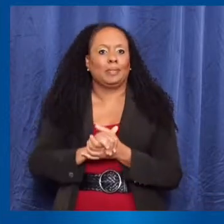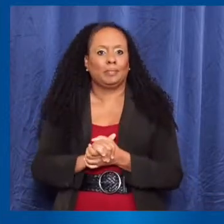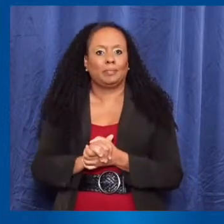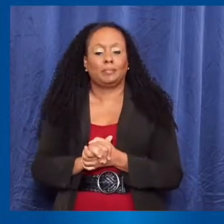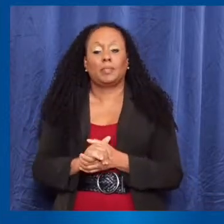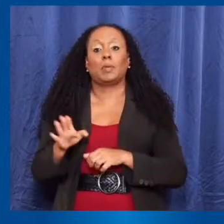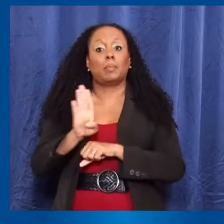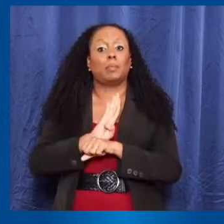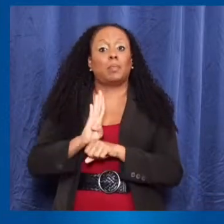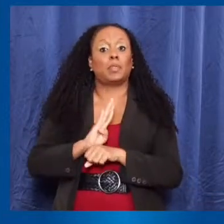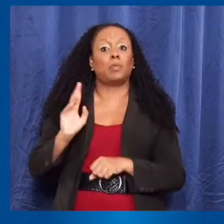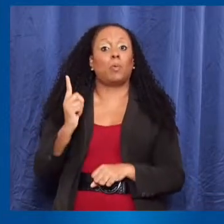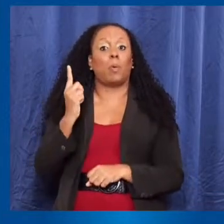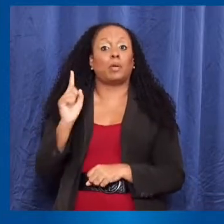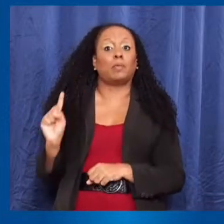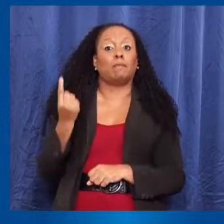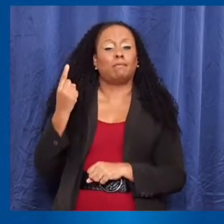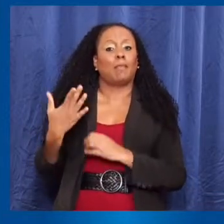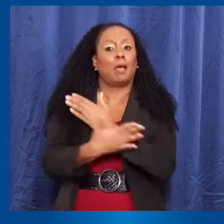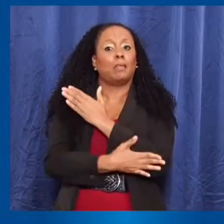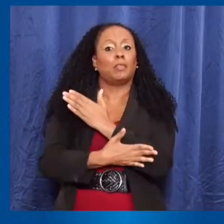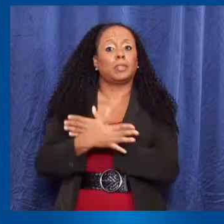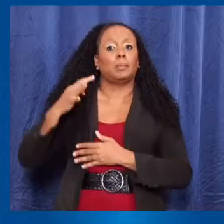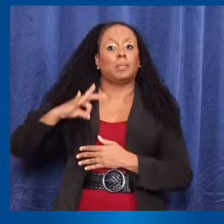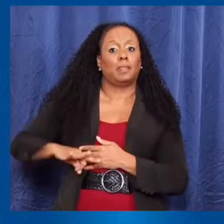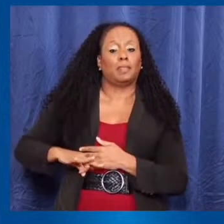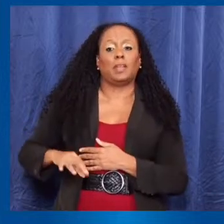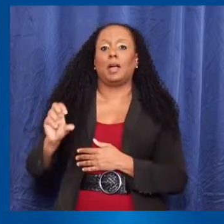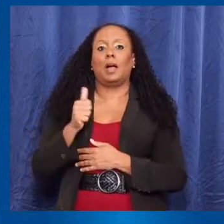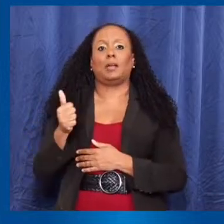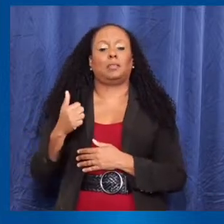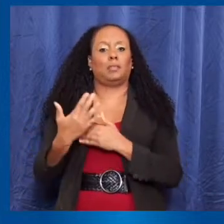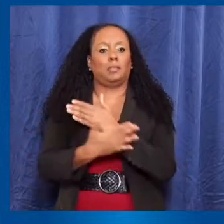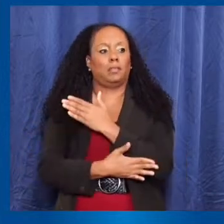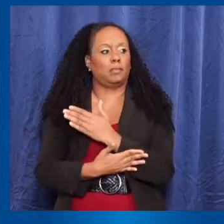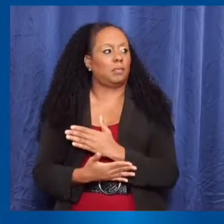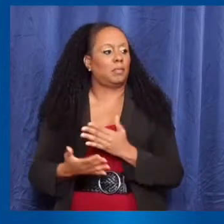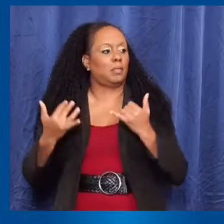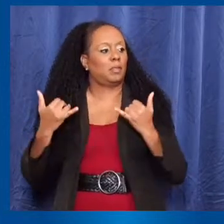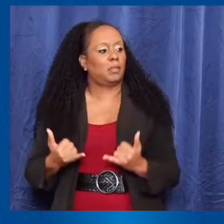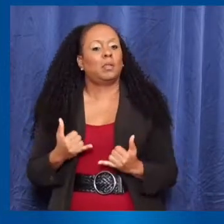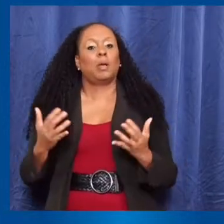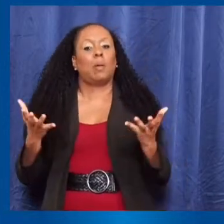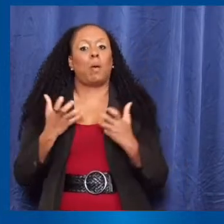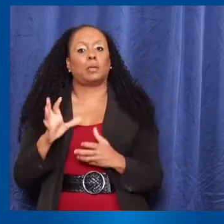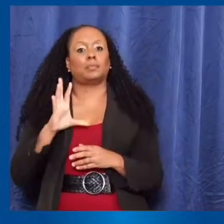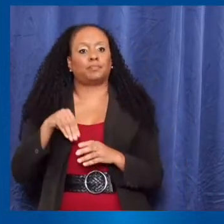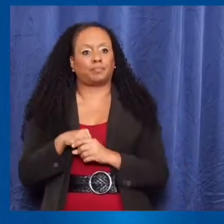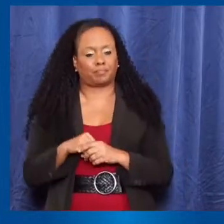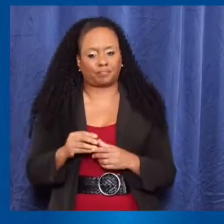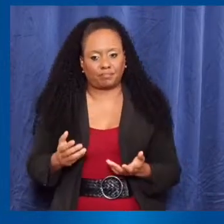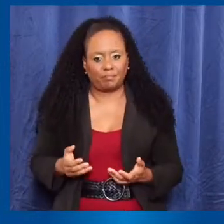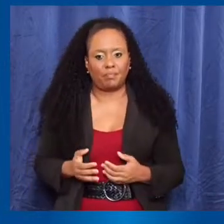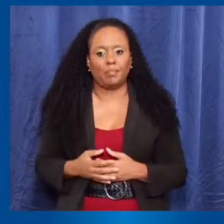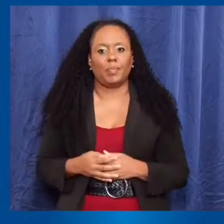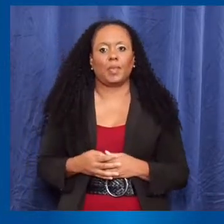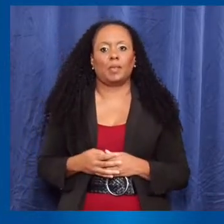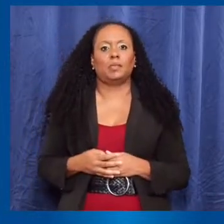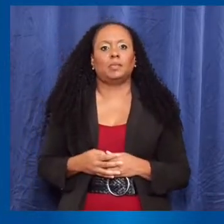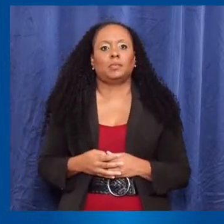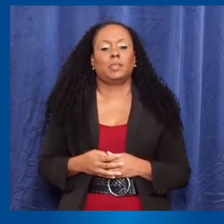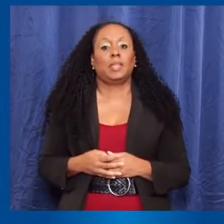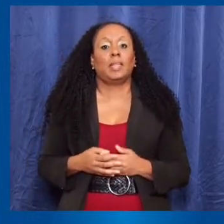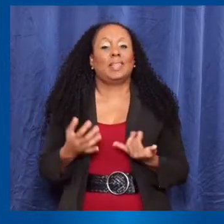to benefit from it. There are other countries now lining up to go in there. It's not quite what we want because it's still linked to